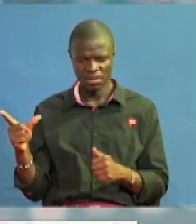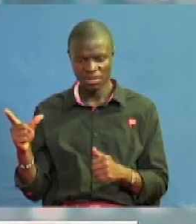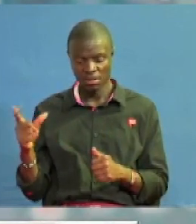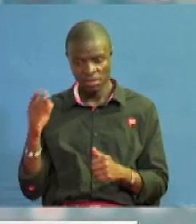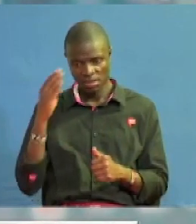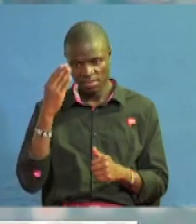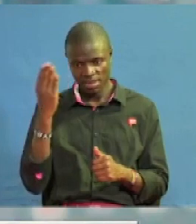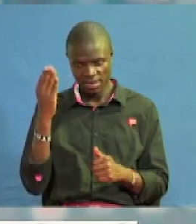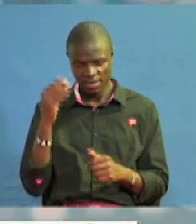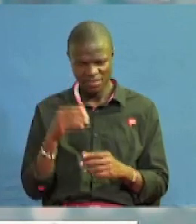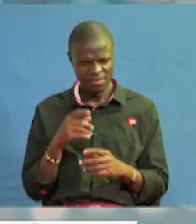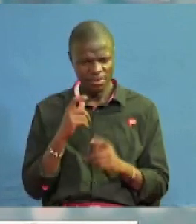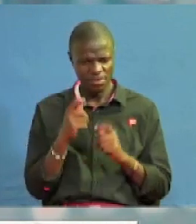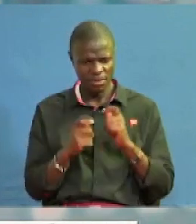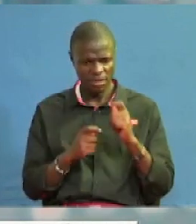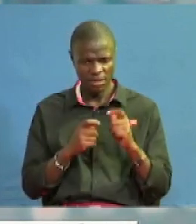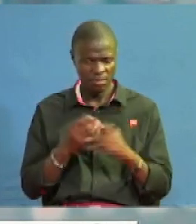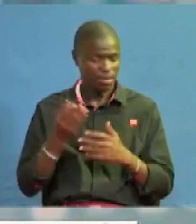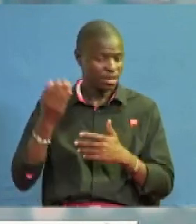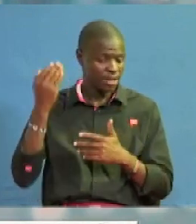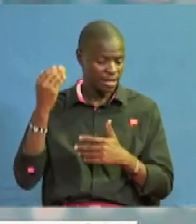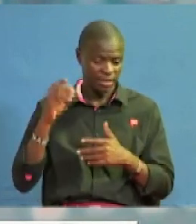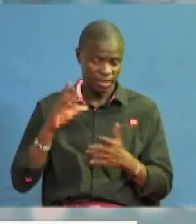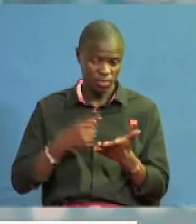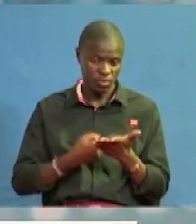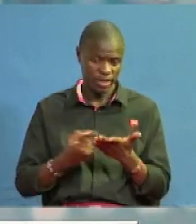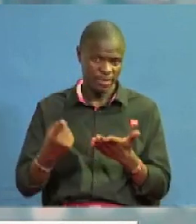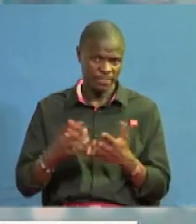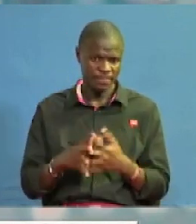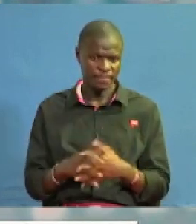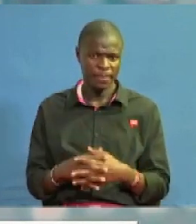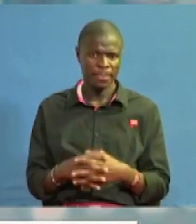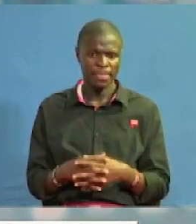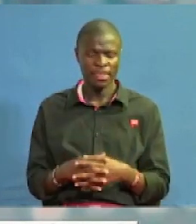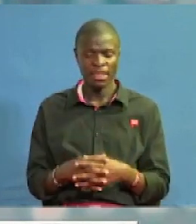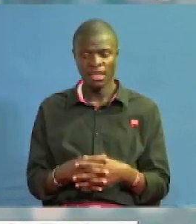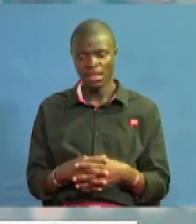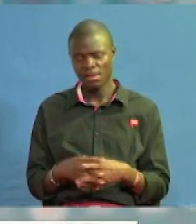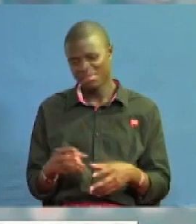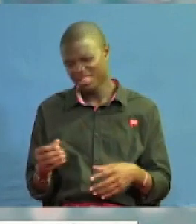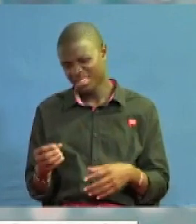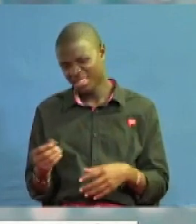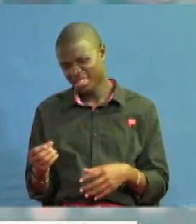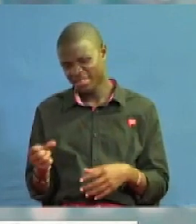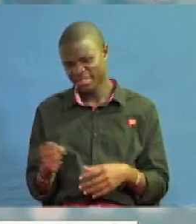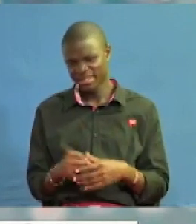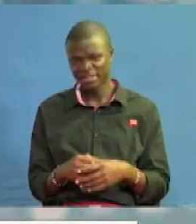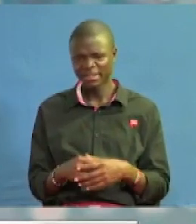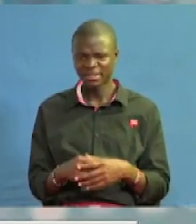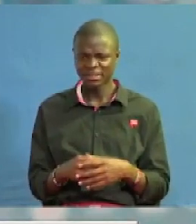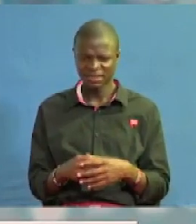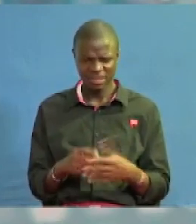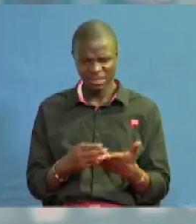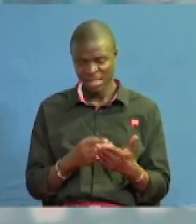believe probably you talked about that in the show last week. We sure did. Yes, so that means saving. Right, capital